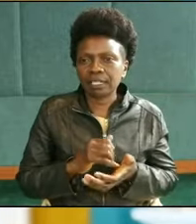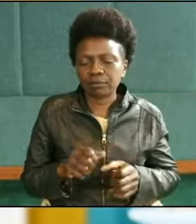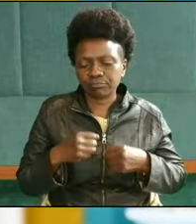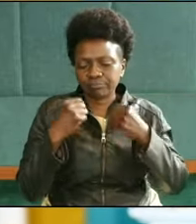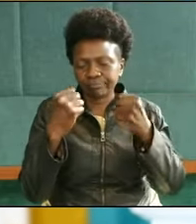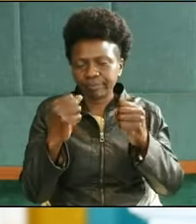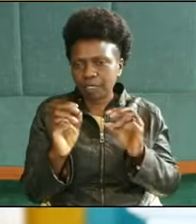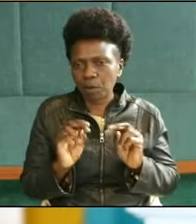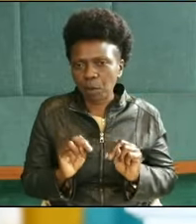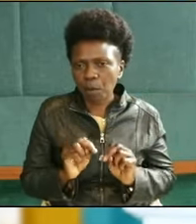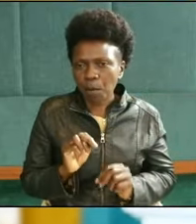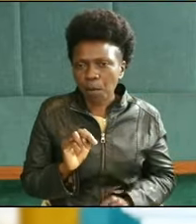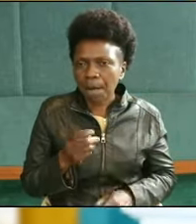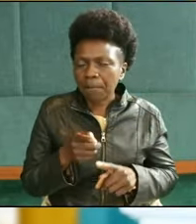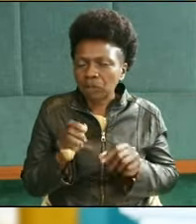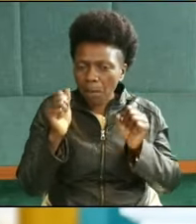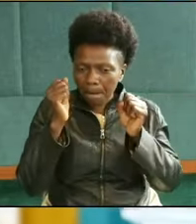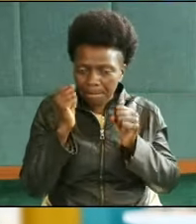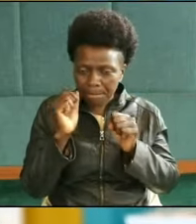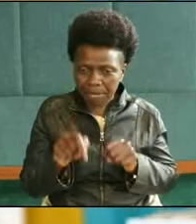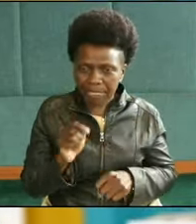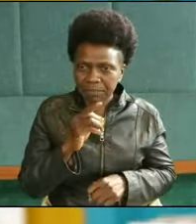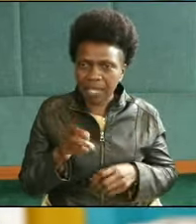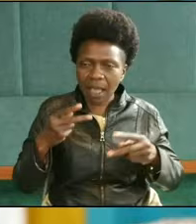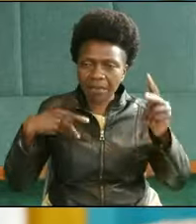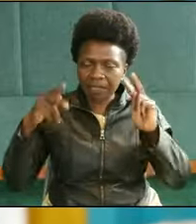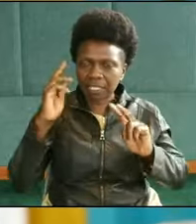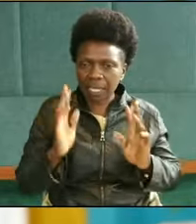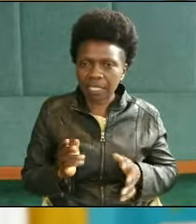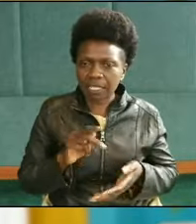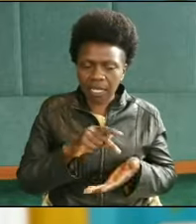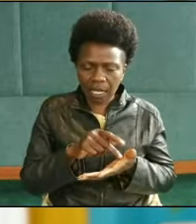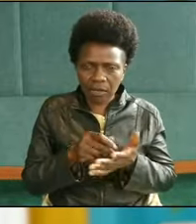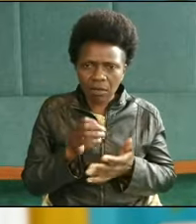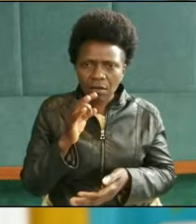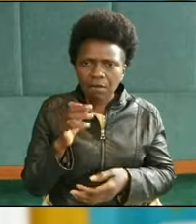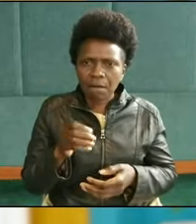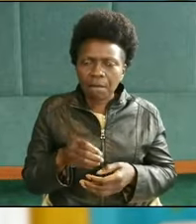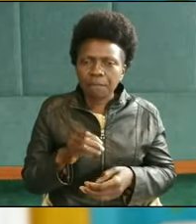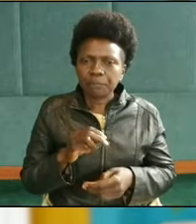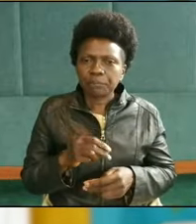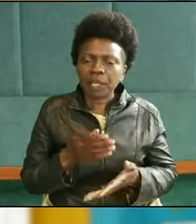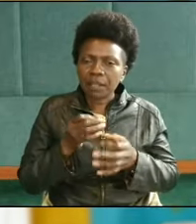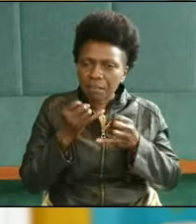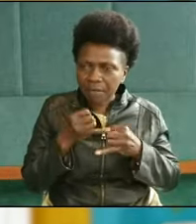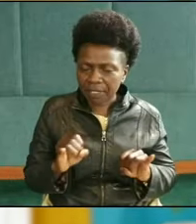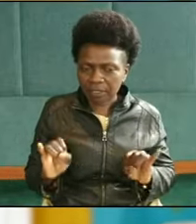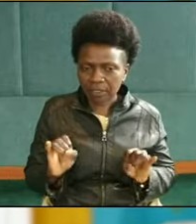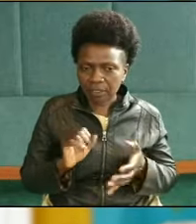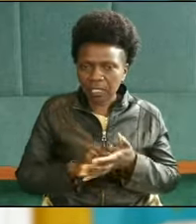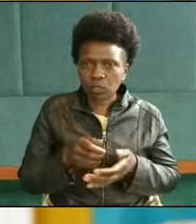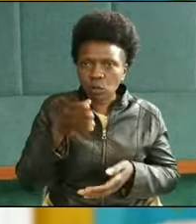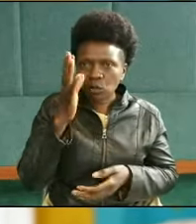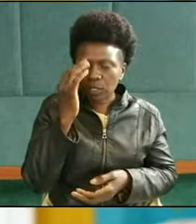strength, but you must be a victor. There is a kind of moral excellence that God